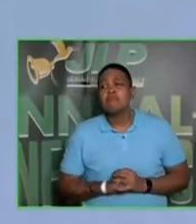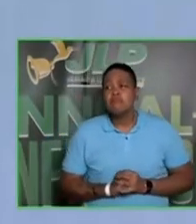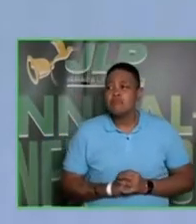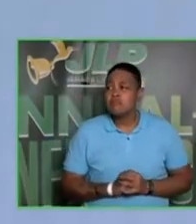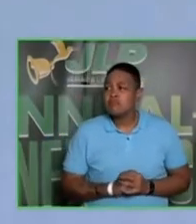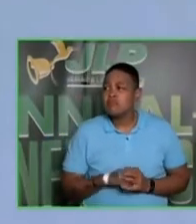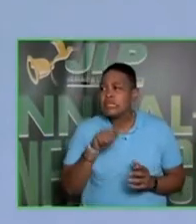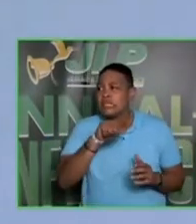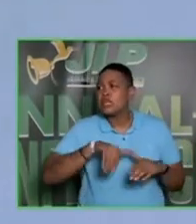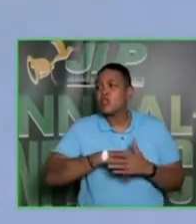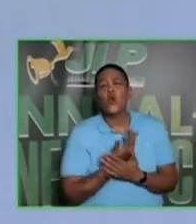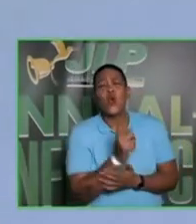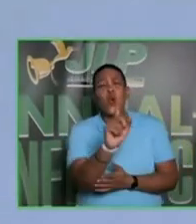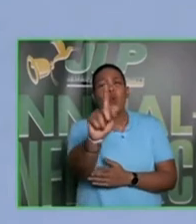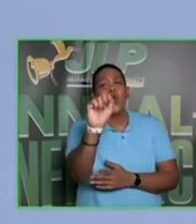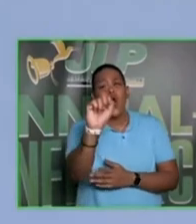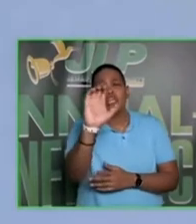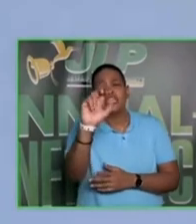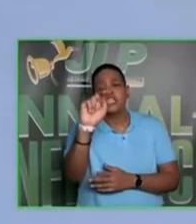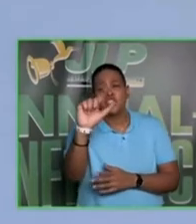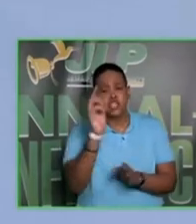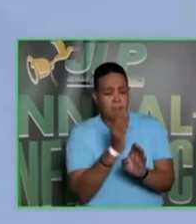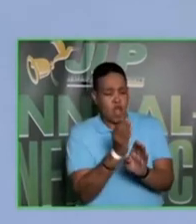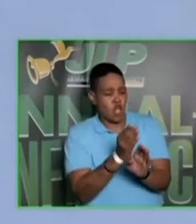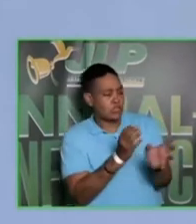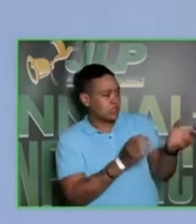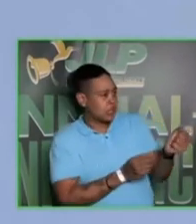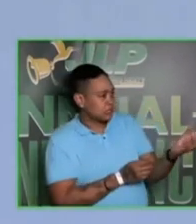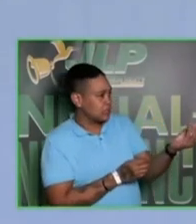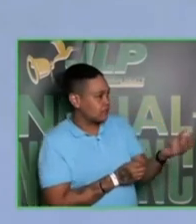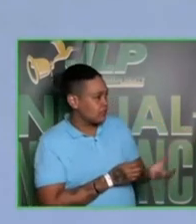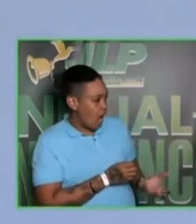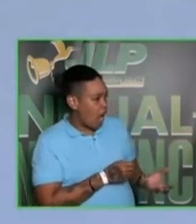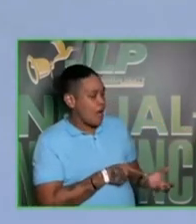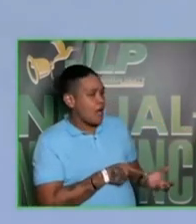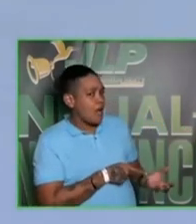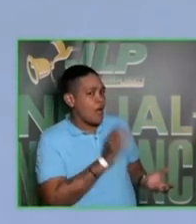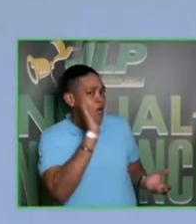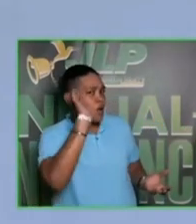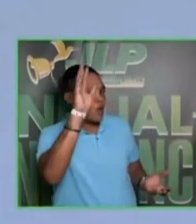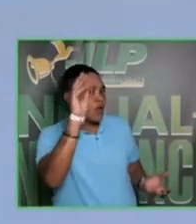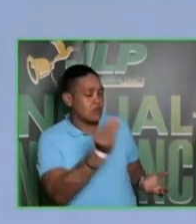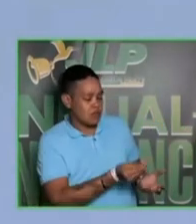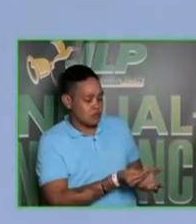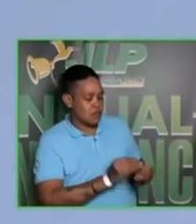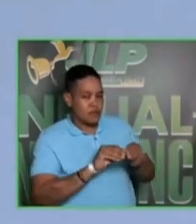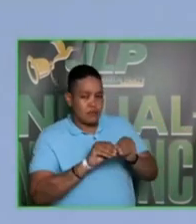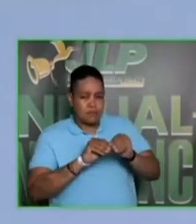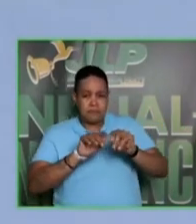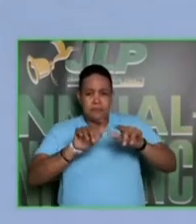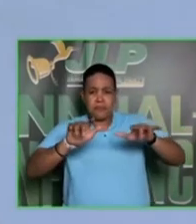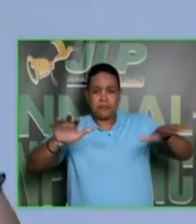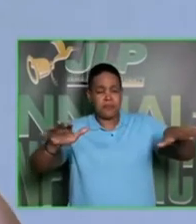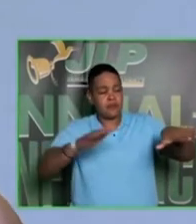these new 100 CNG buses, will be distributed